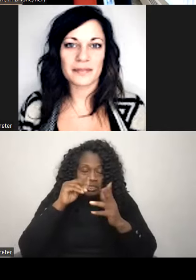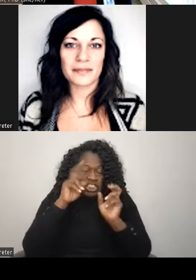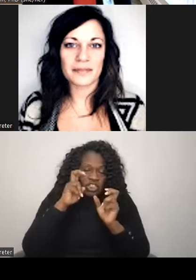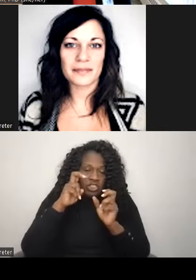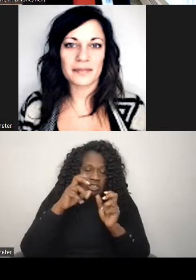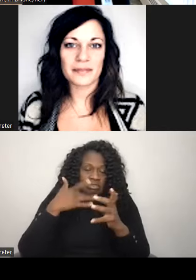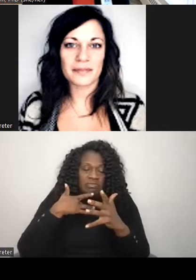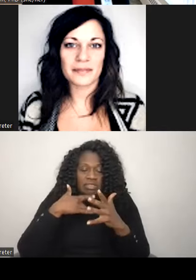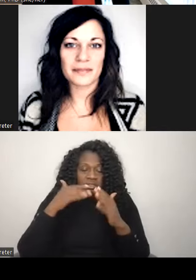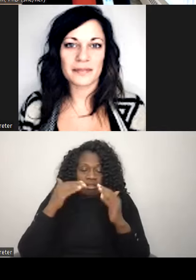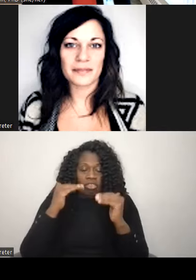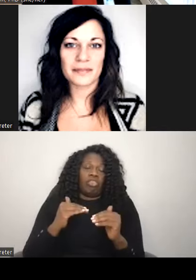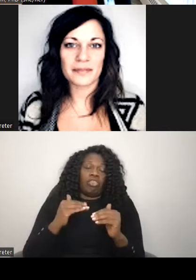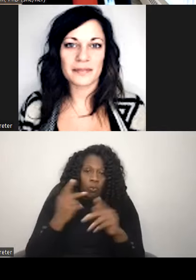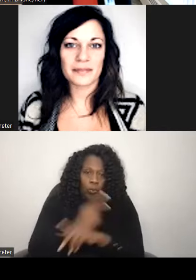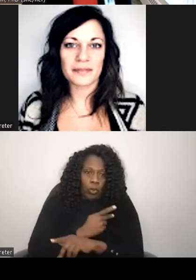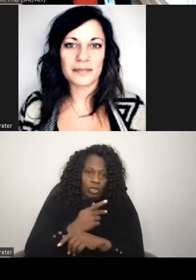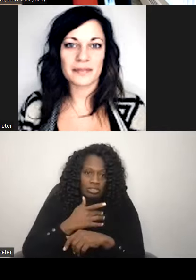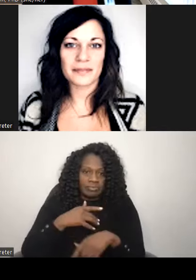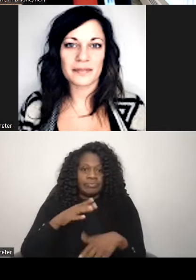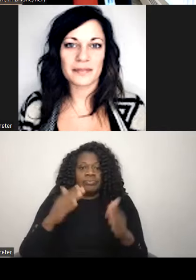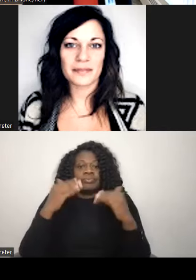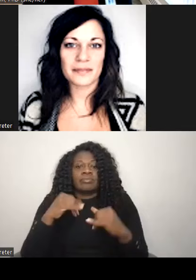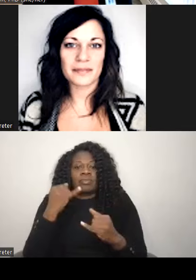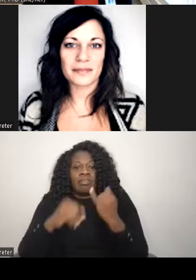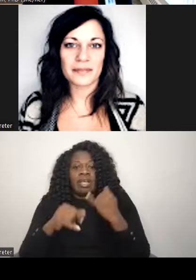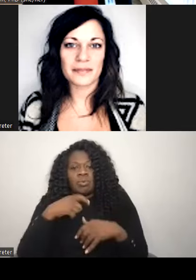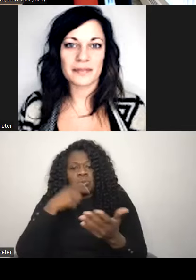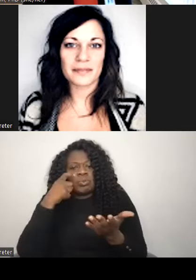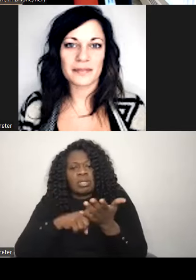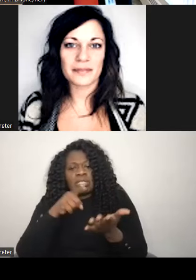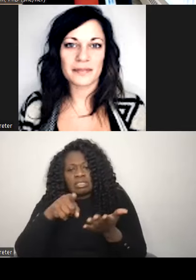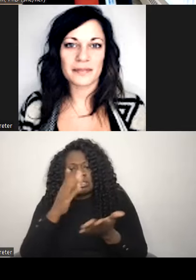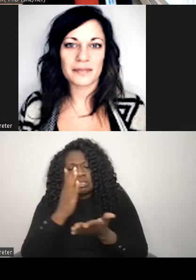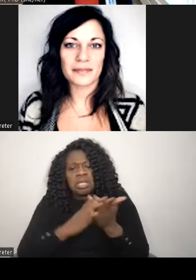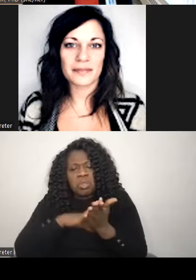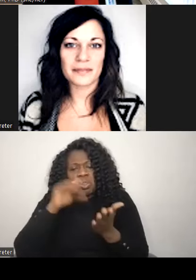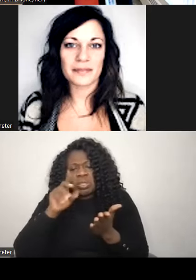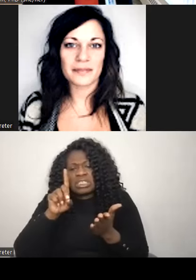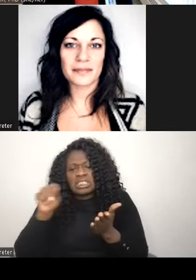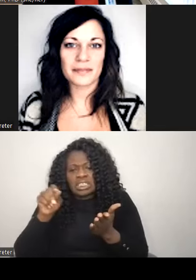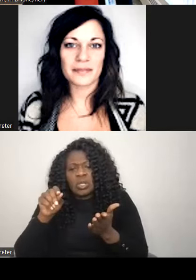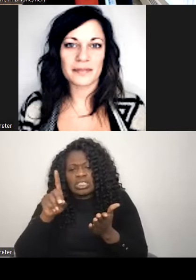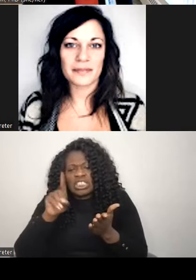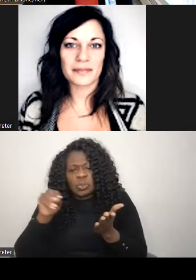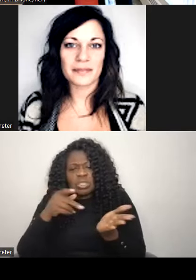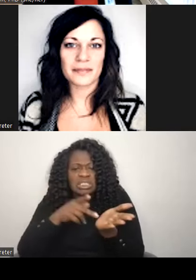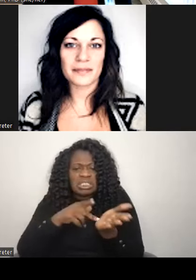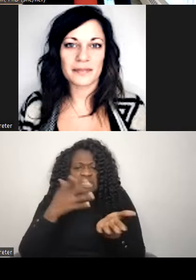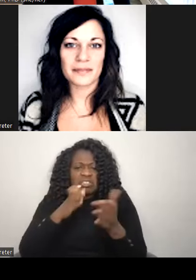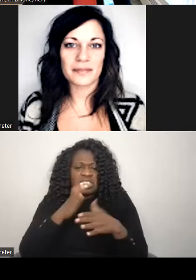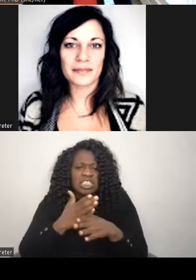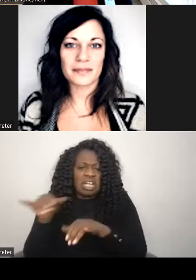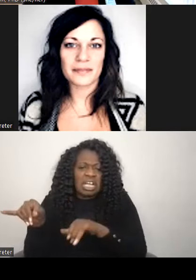academic underachievement worse. And then finally, we also are recognizing that some learning disorders and psychiatric disorders probably share